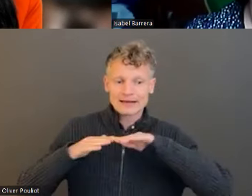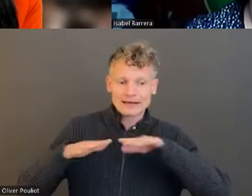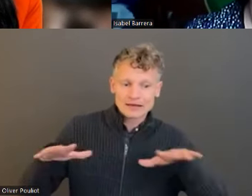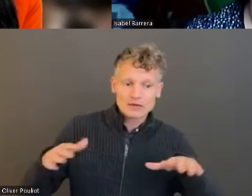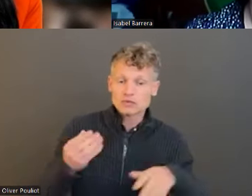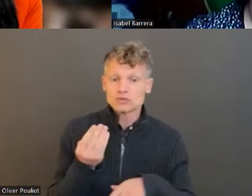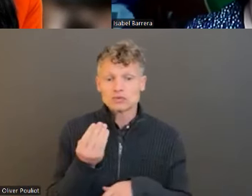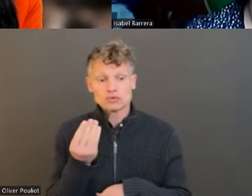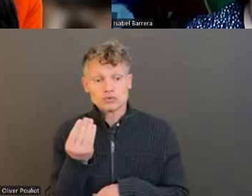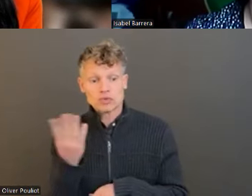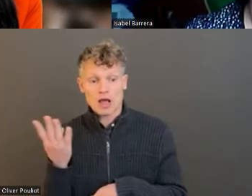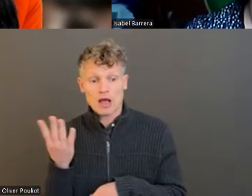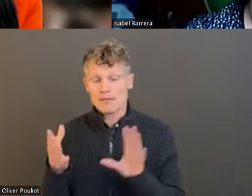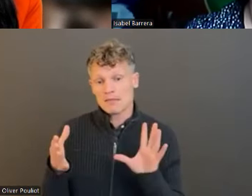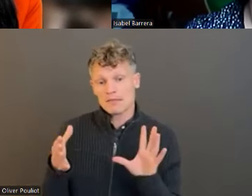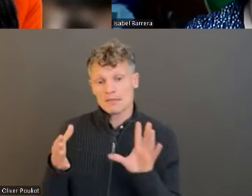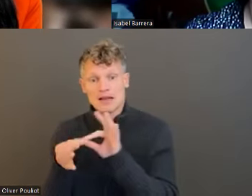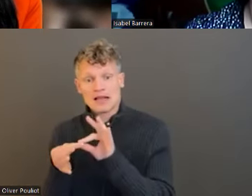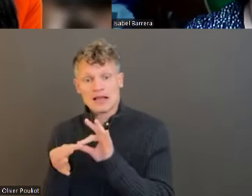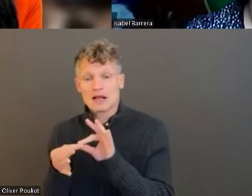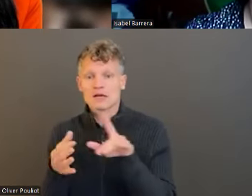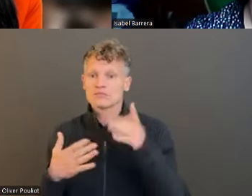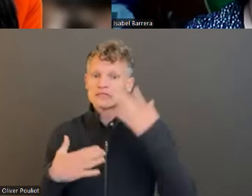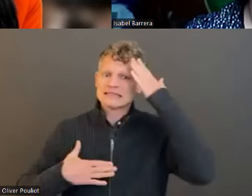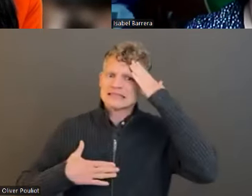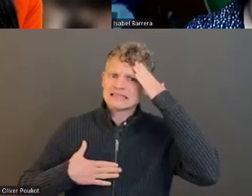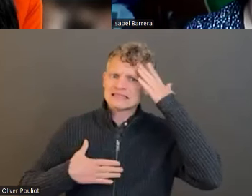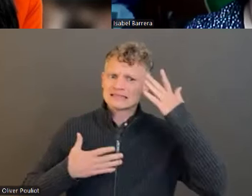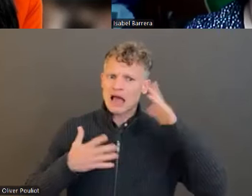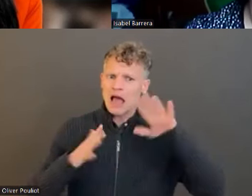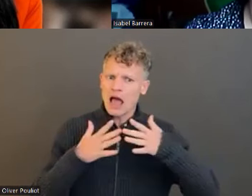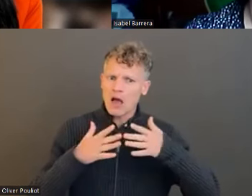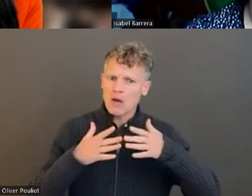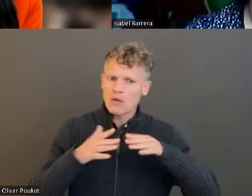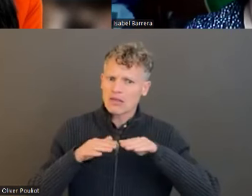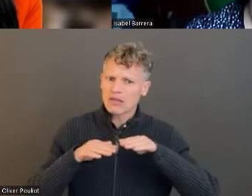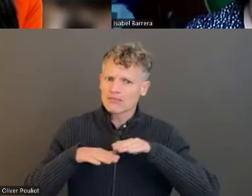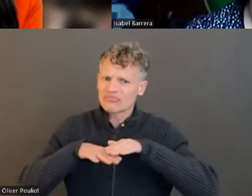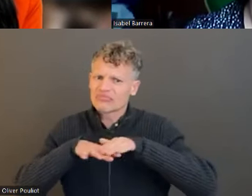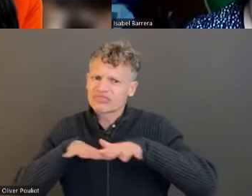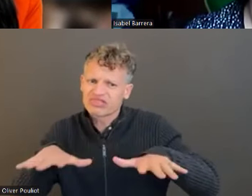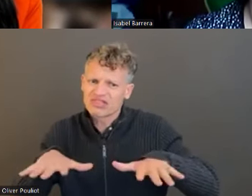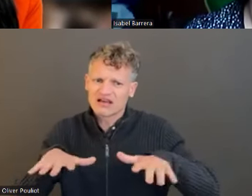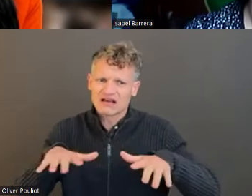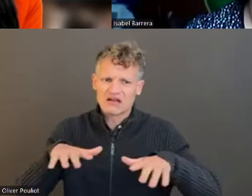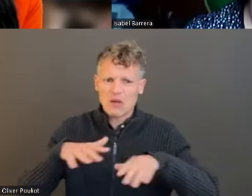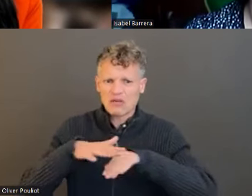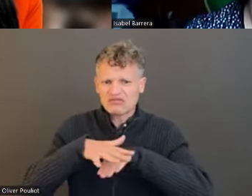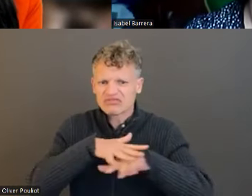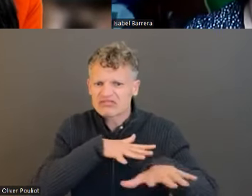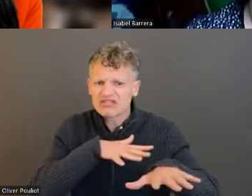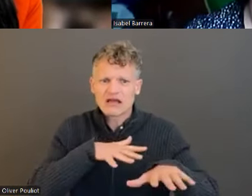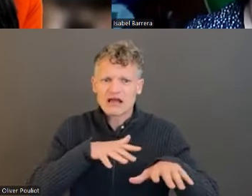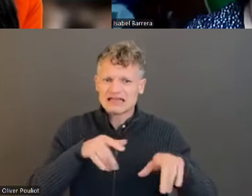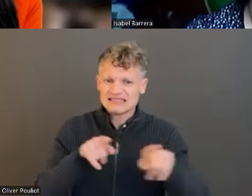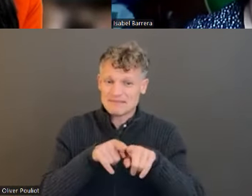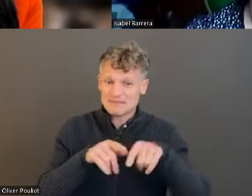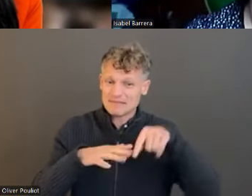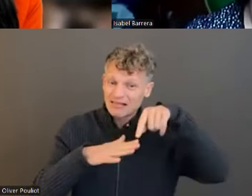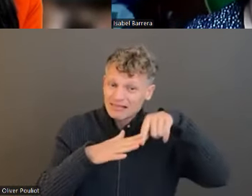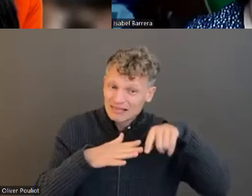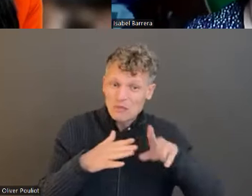related to disease transmission by contamination, contamination in water, soil, food. So the